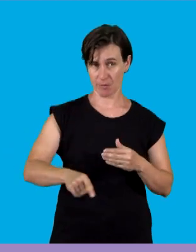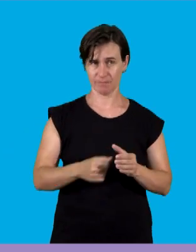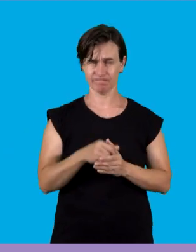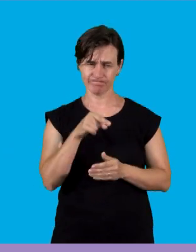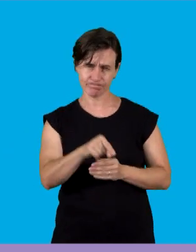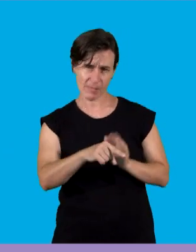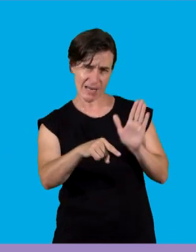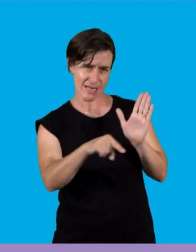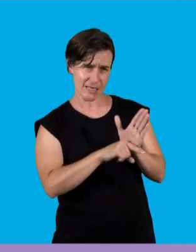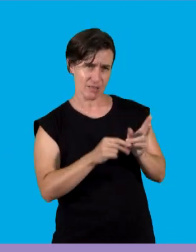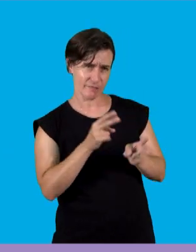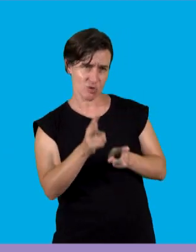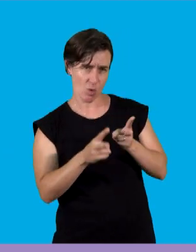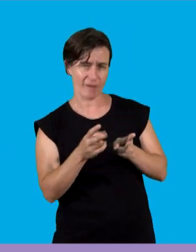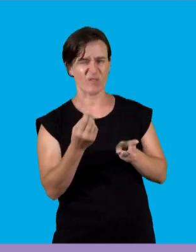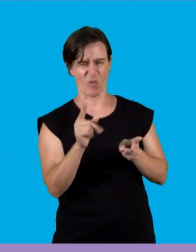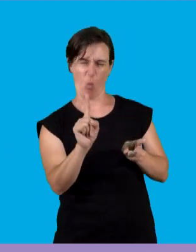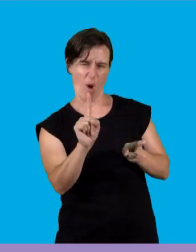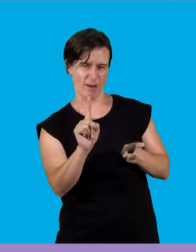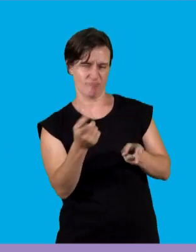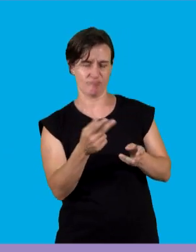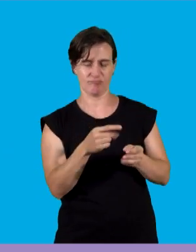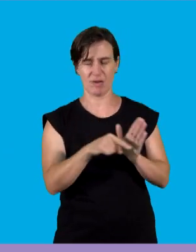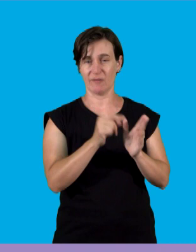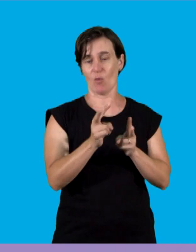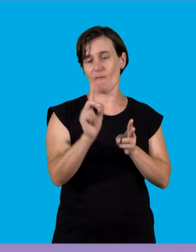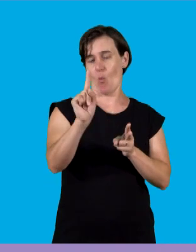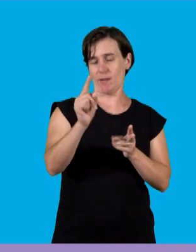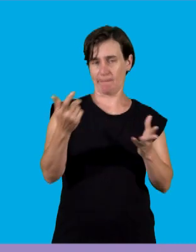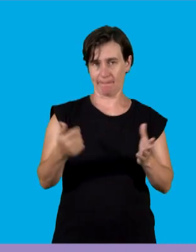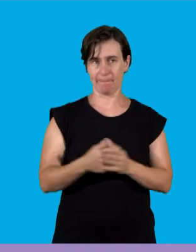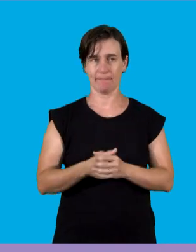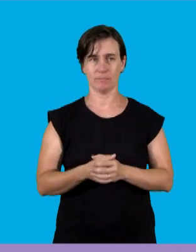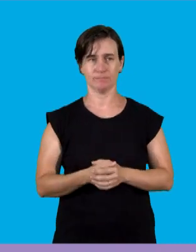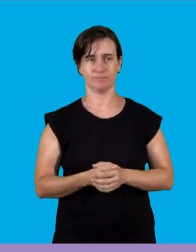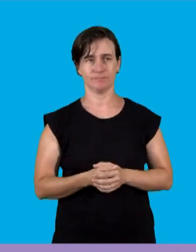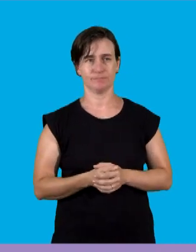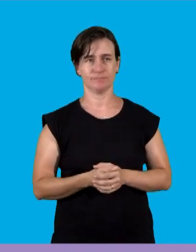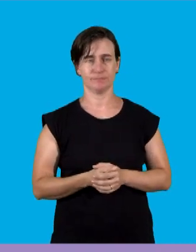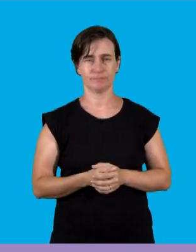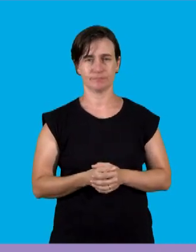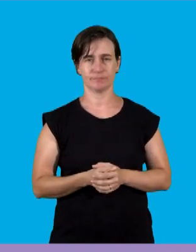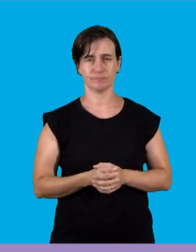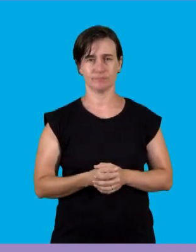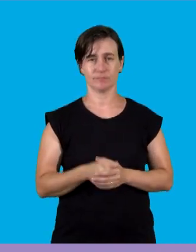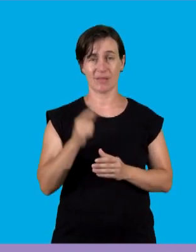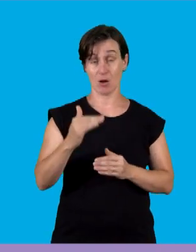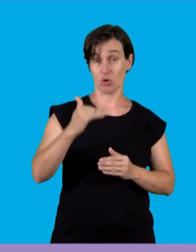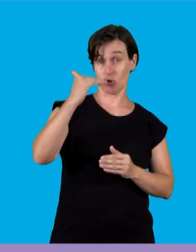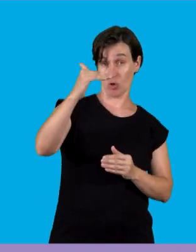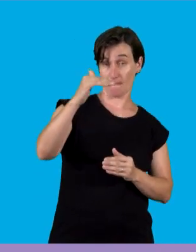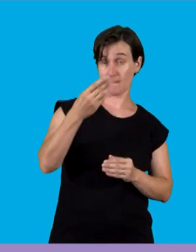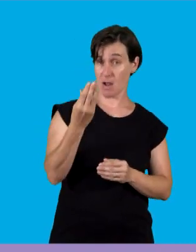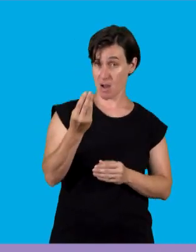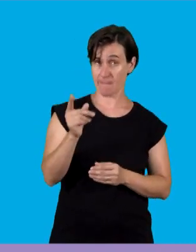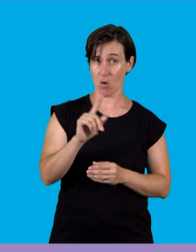that that negative 12 has an exponent of 1. Then we are going to look at our